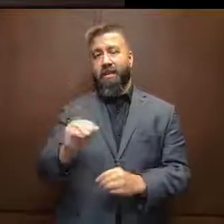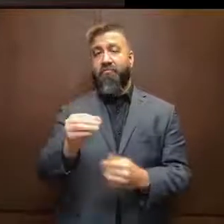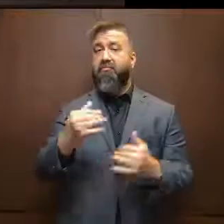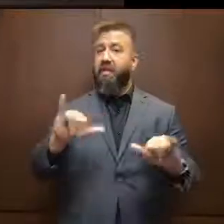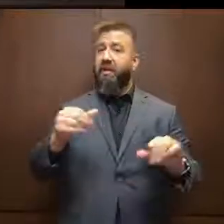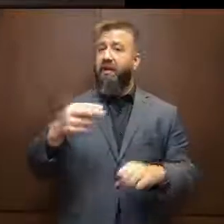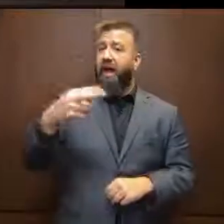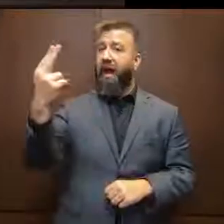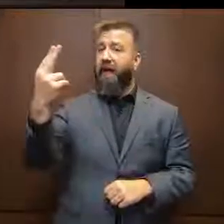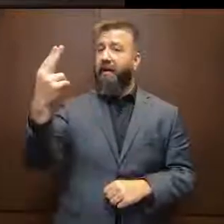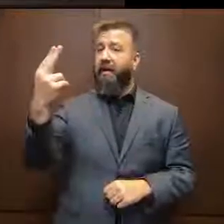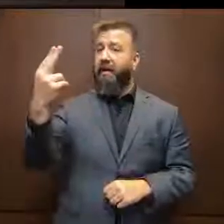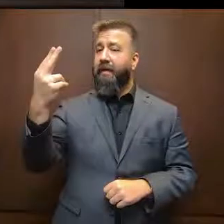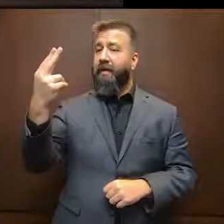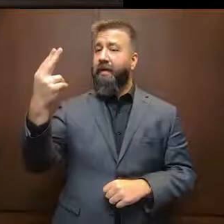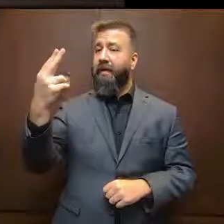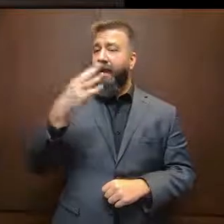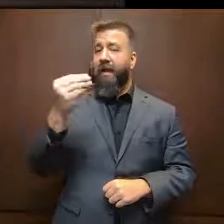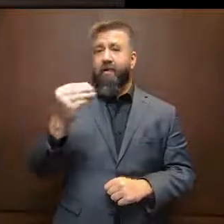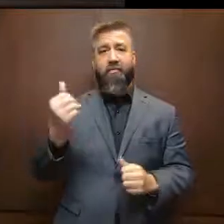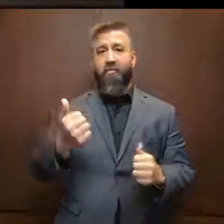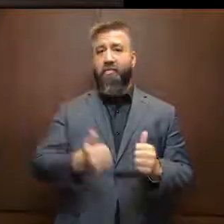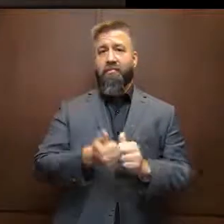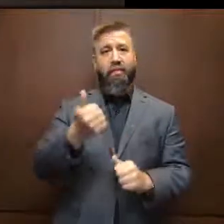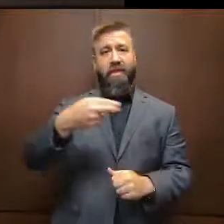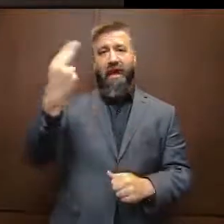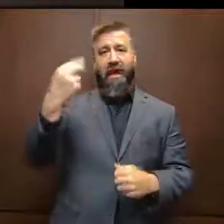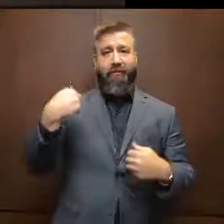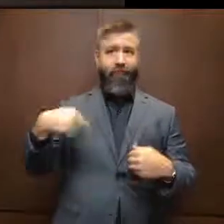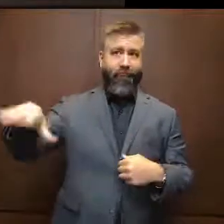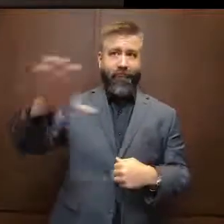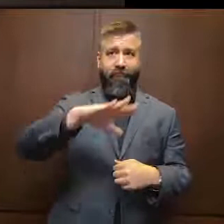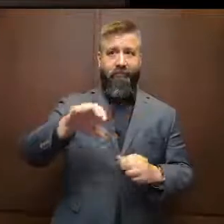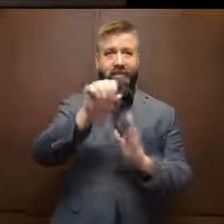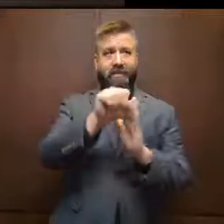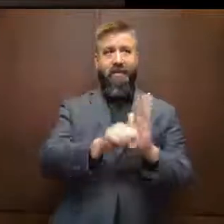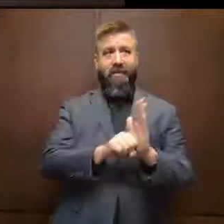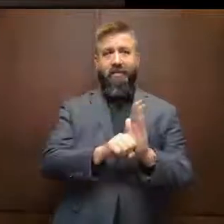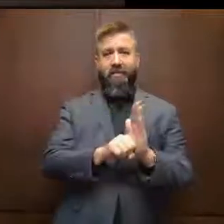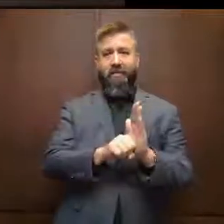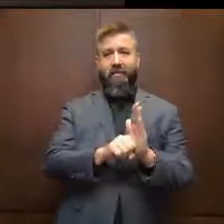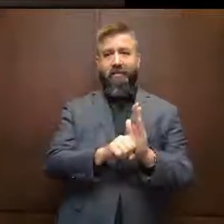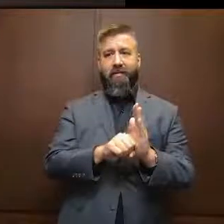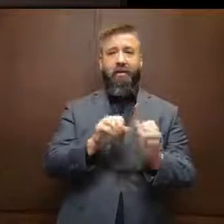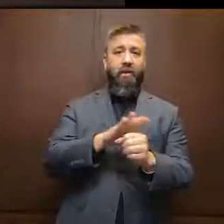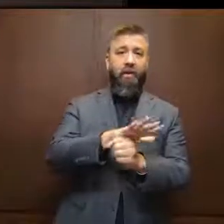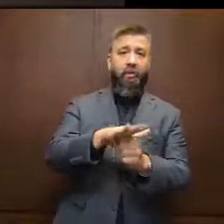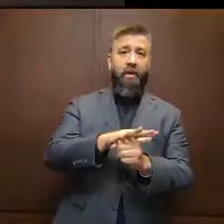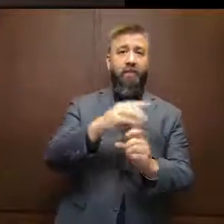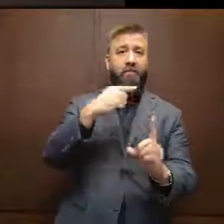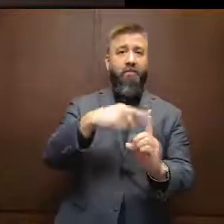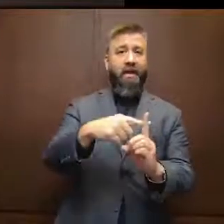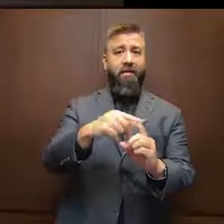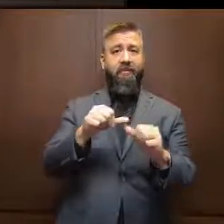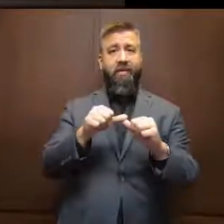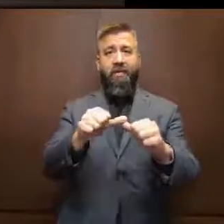high and the highest in the state. The regional positivity today